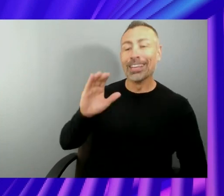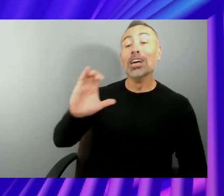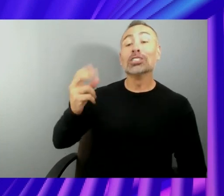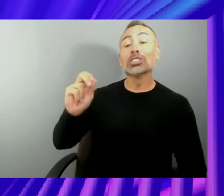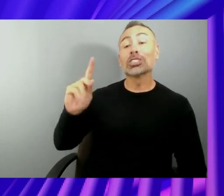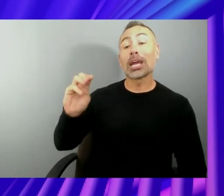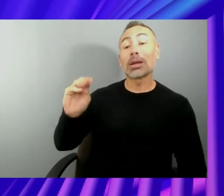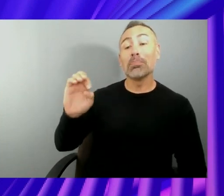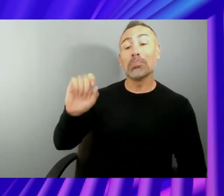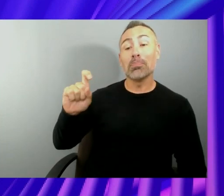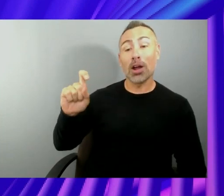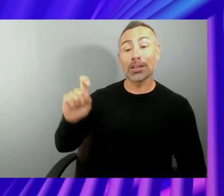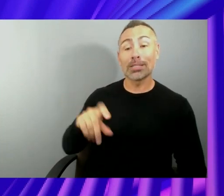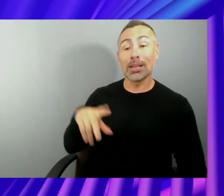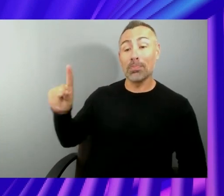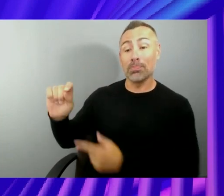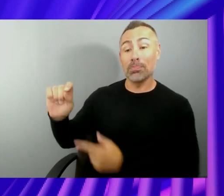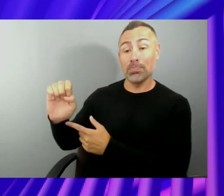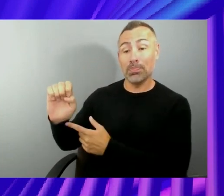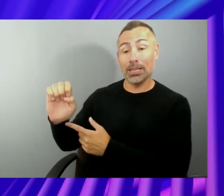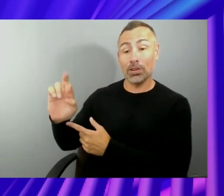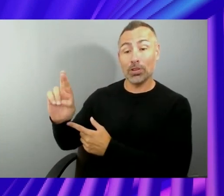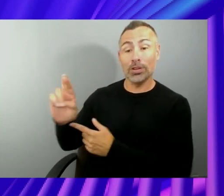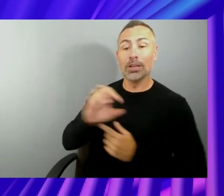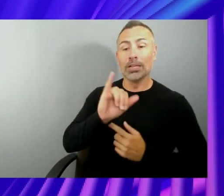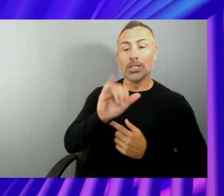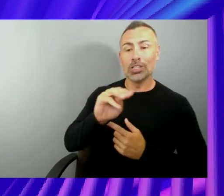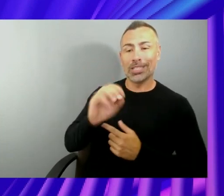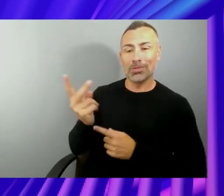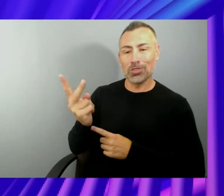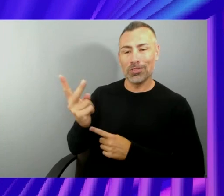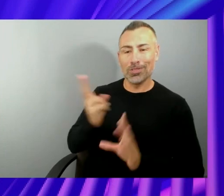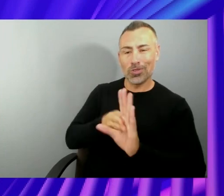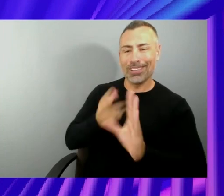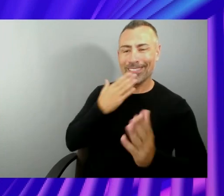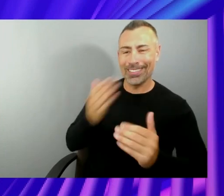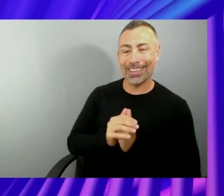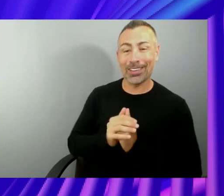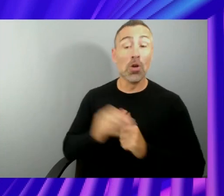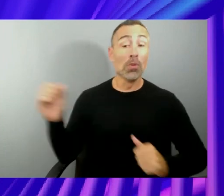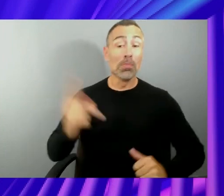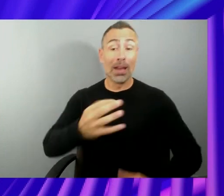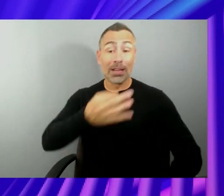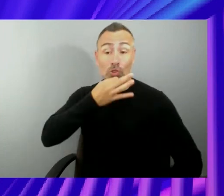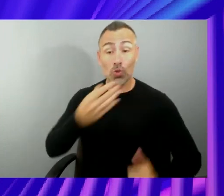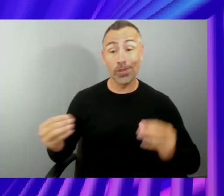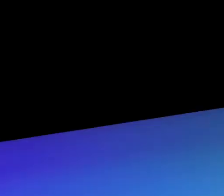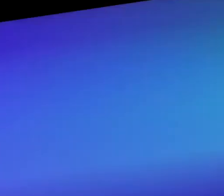joining us. Thank you. We will be right back with more content here on AWS On Air.